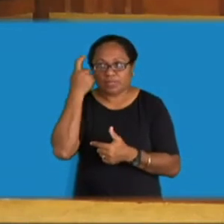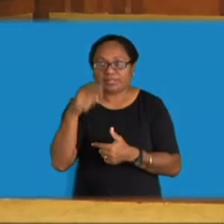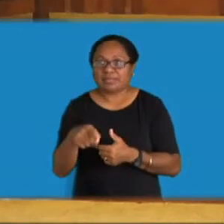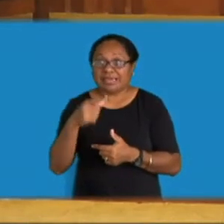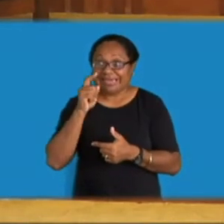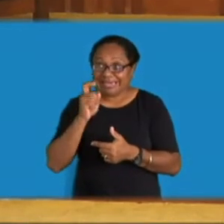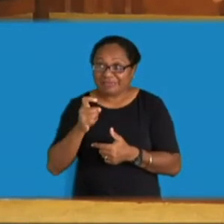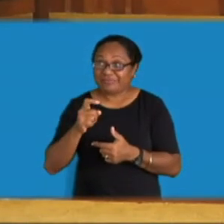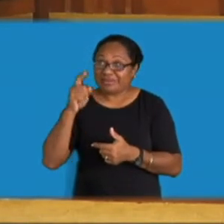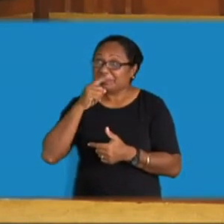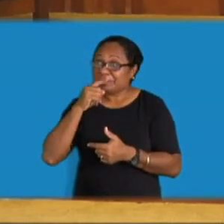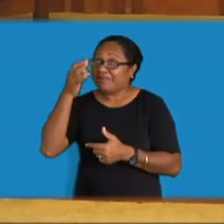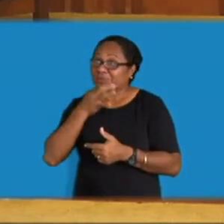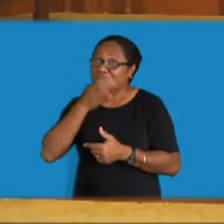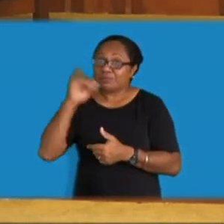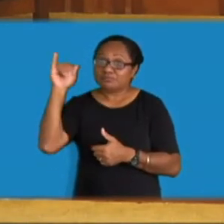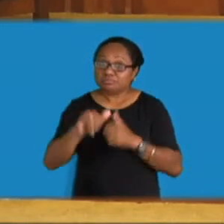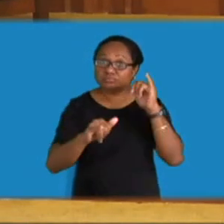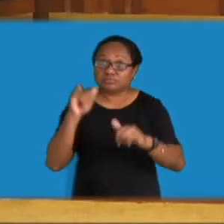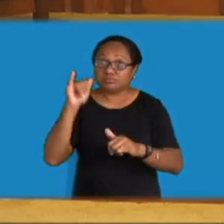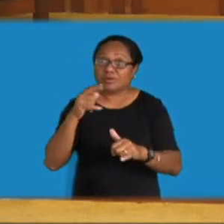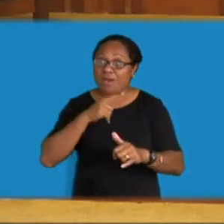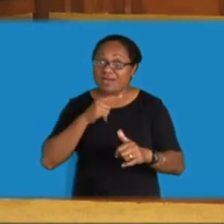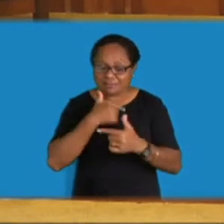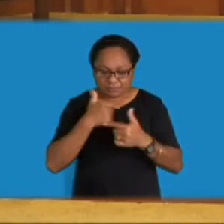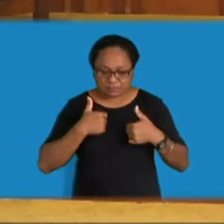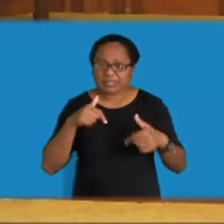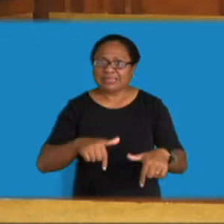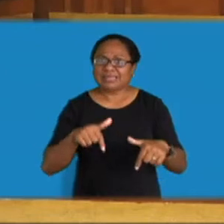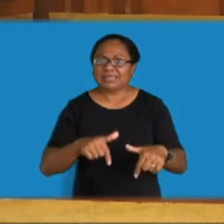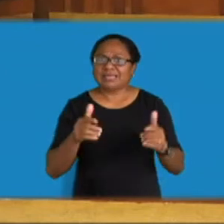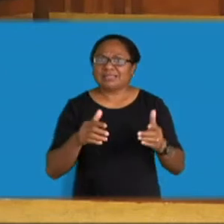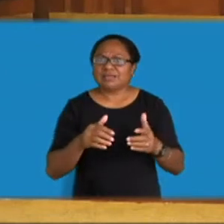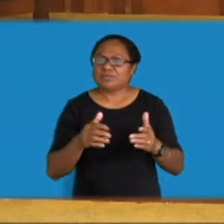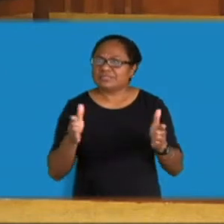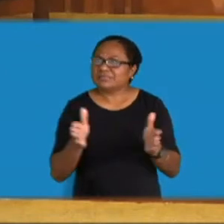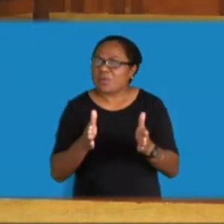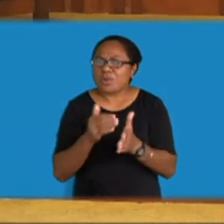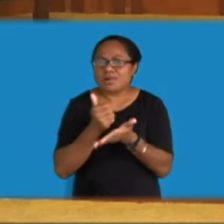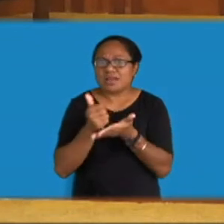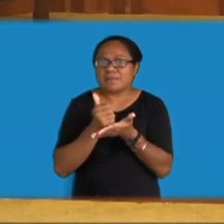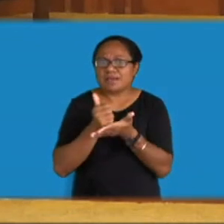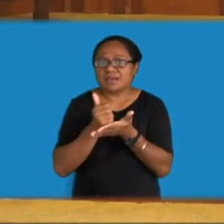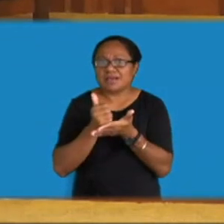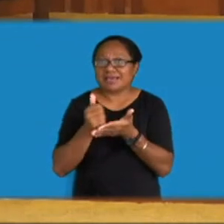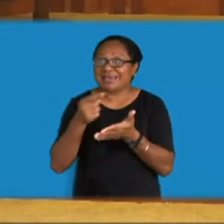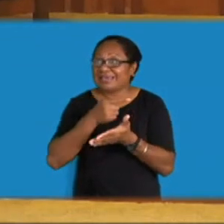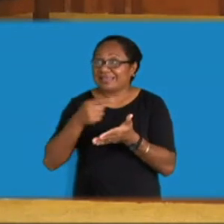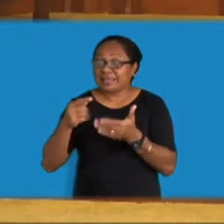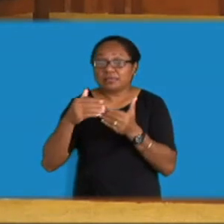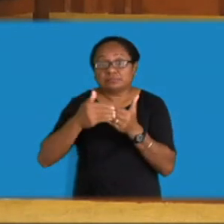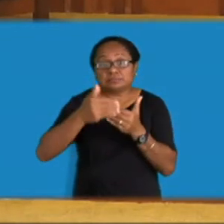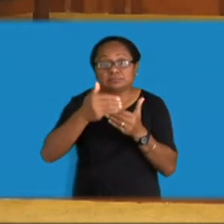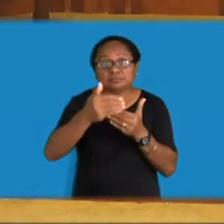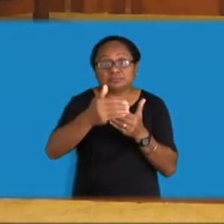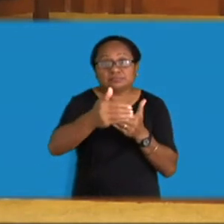trend continues, and because we have very small numbers from new sources, the overall trend after a period of time